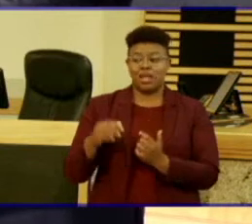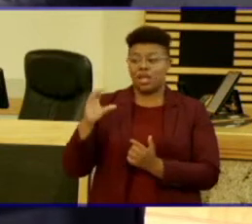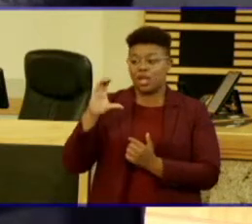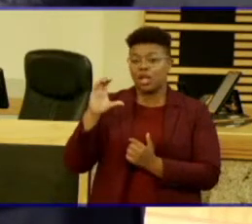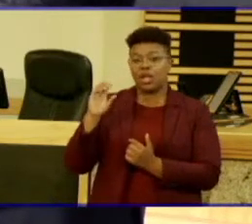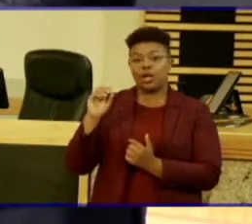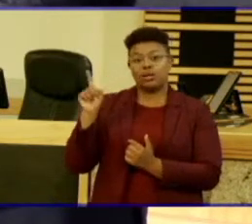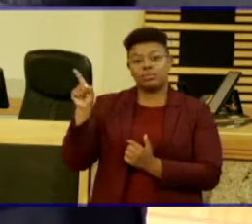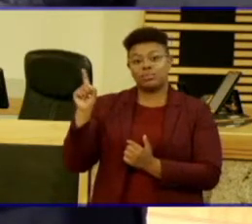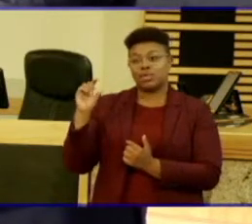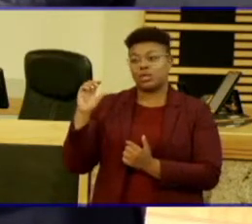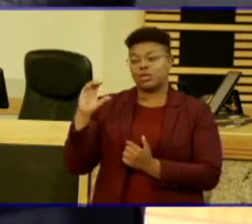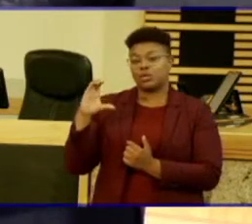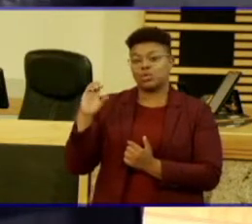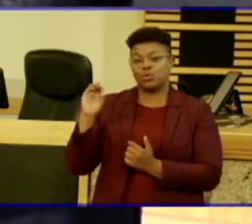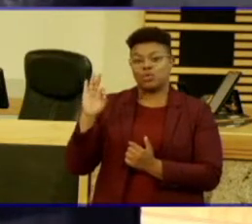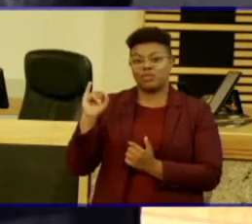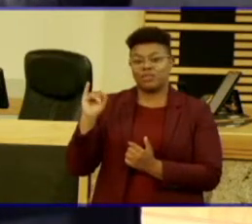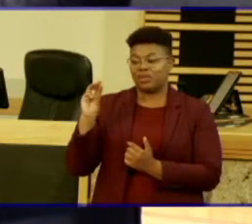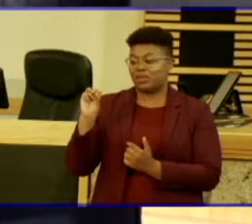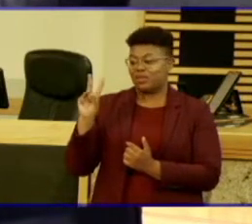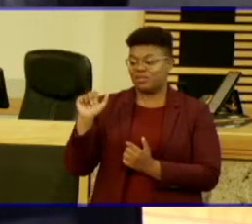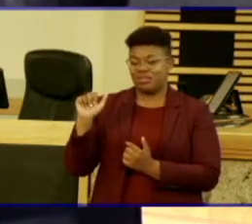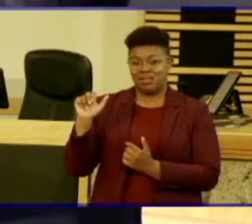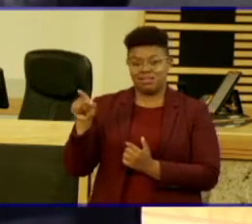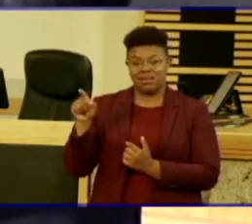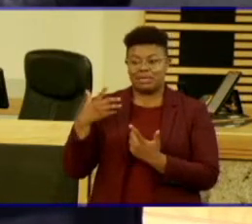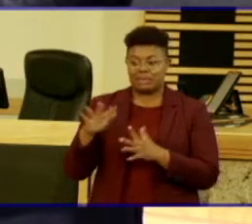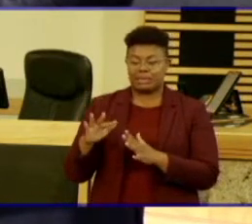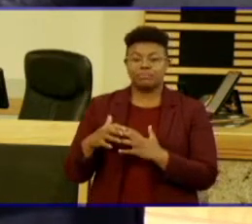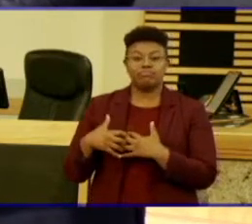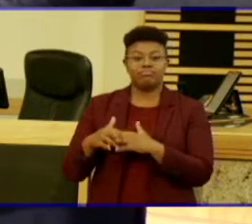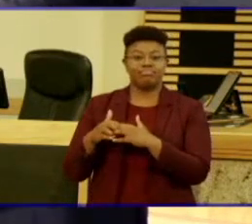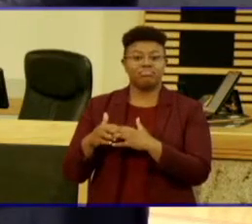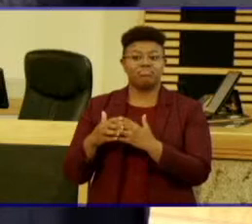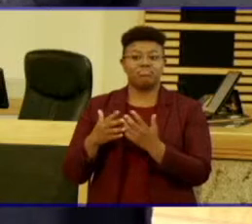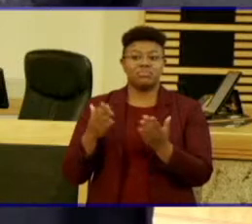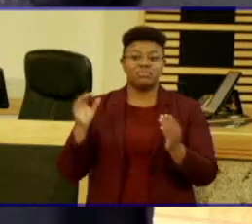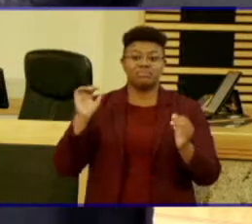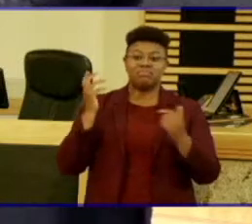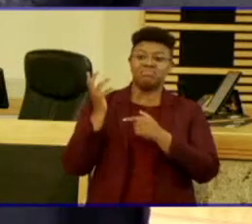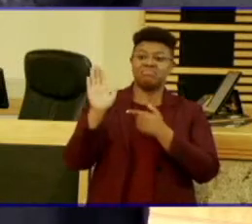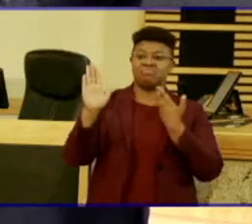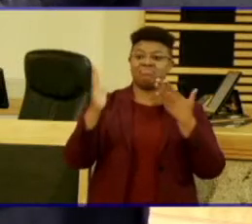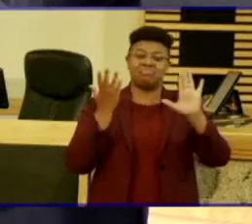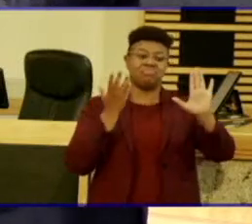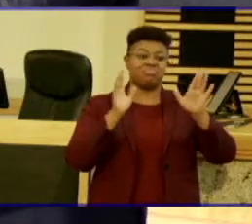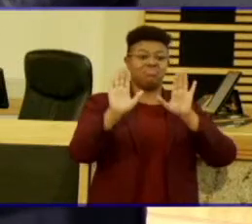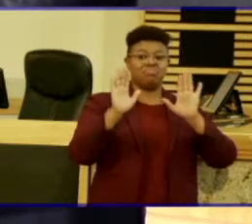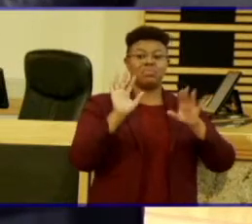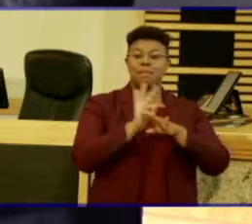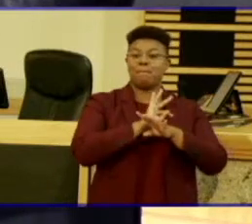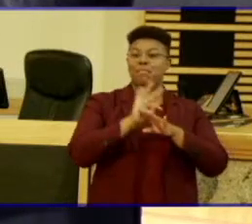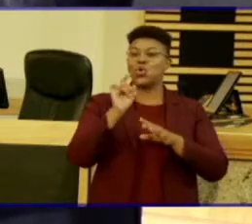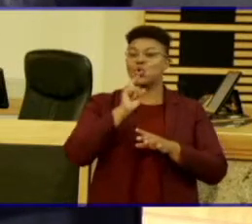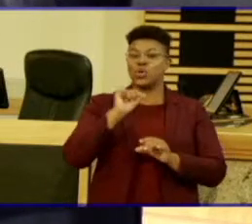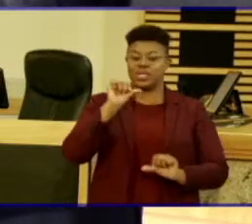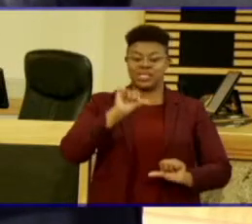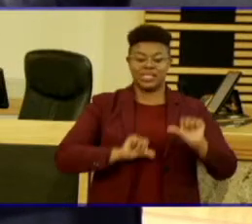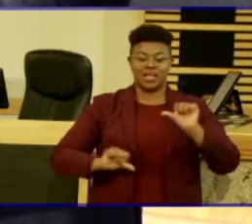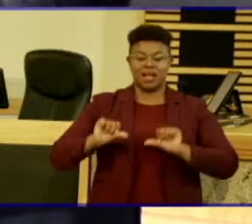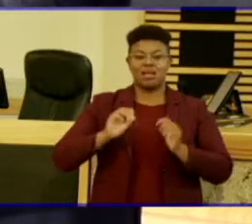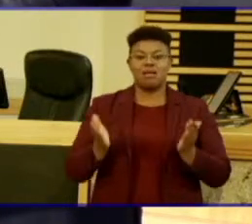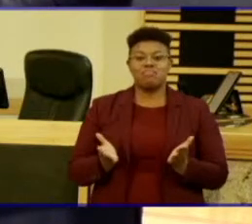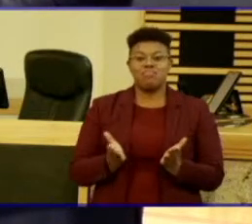commissioning, and there are already various exhibitors from all over the country planning to use the science promotion